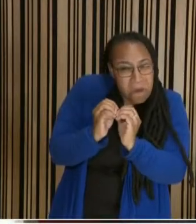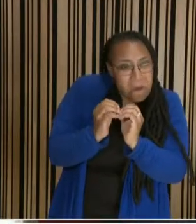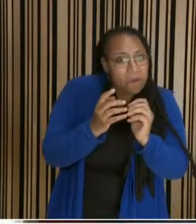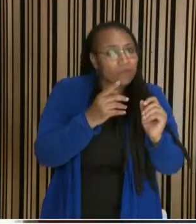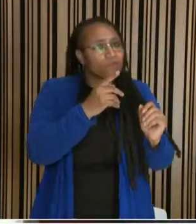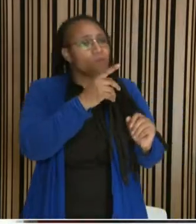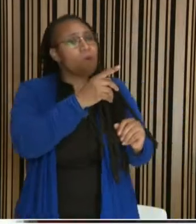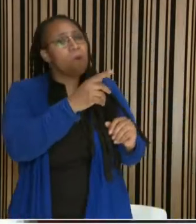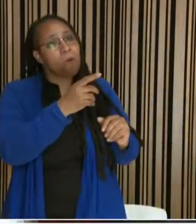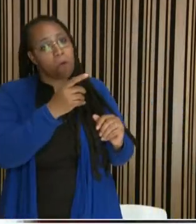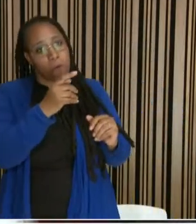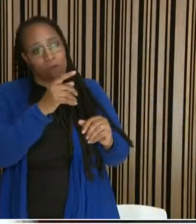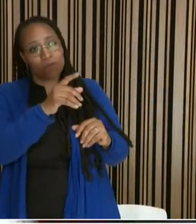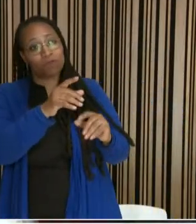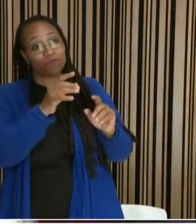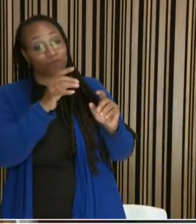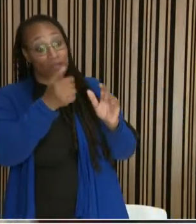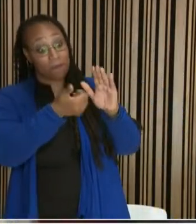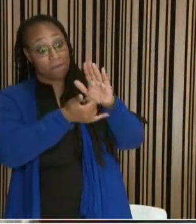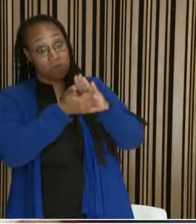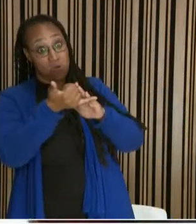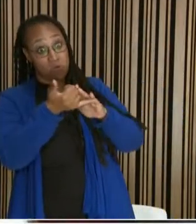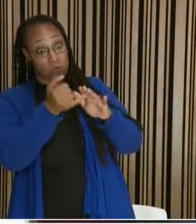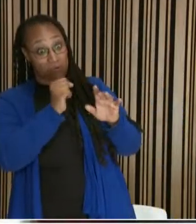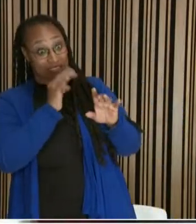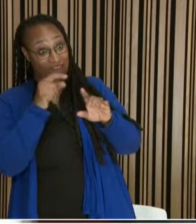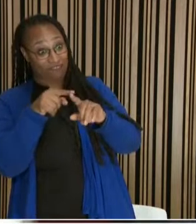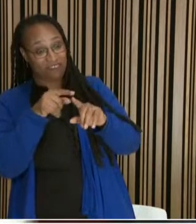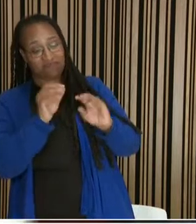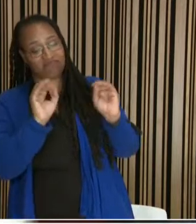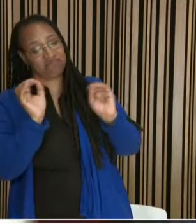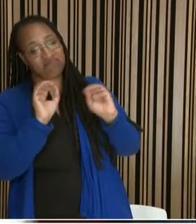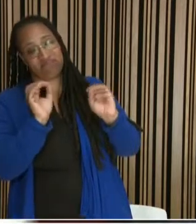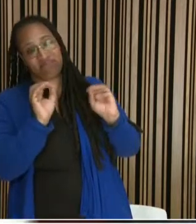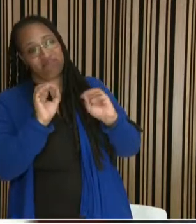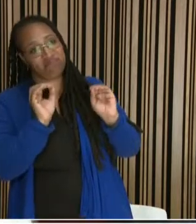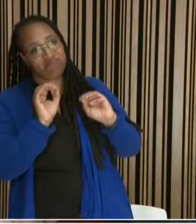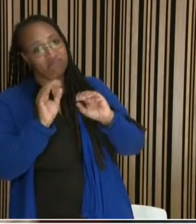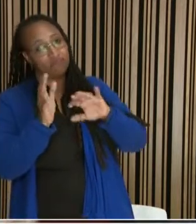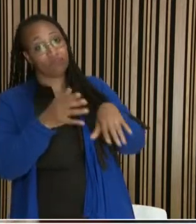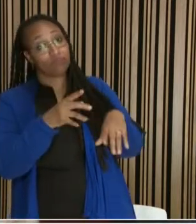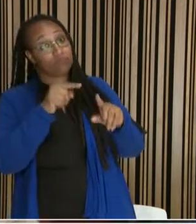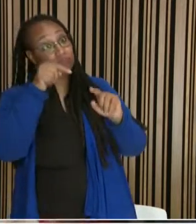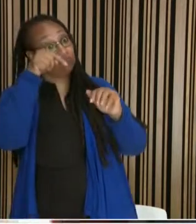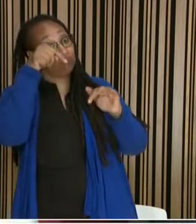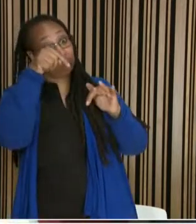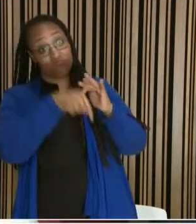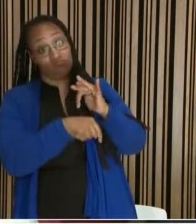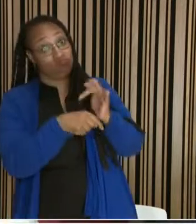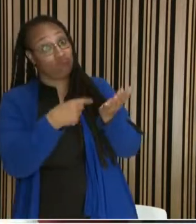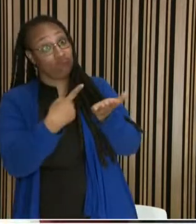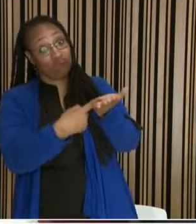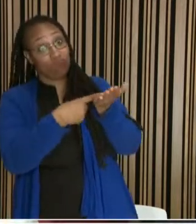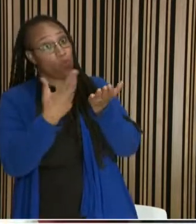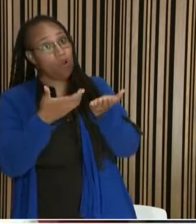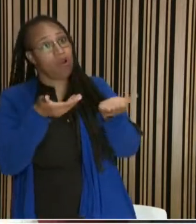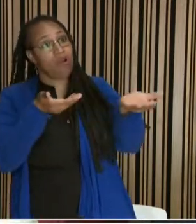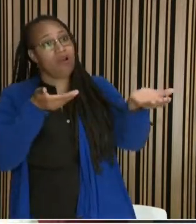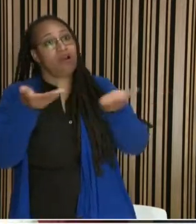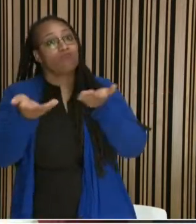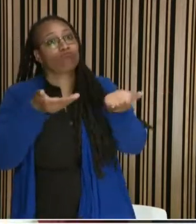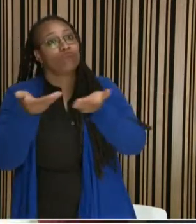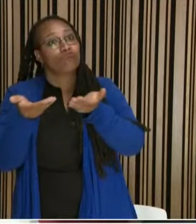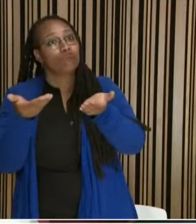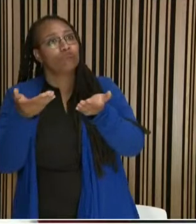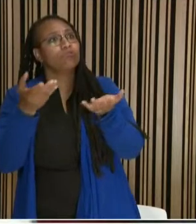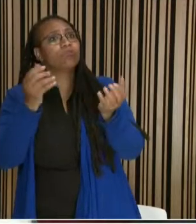Metro, but you know we have had very intense discussions about what the hiring projection, what does it look like, a